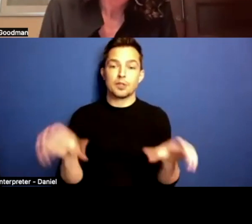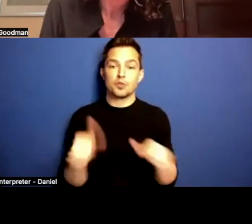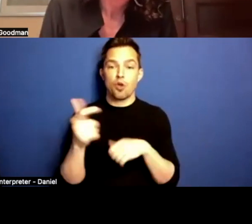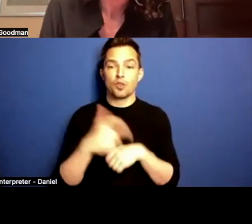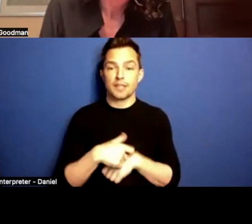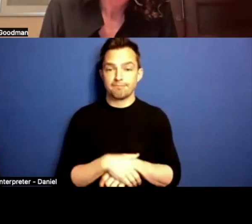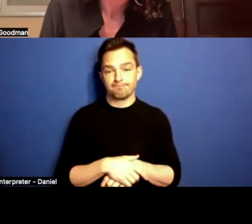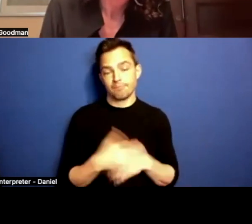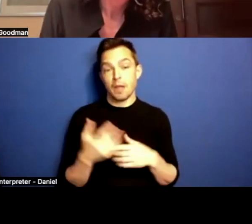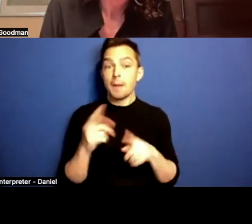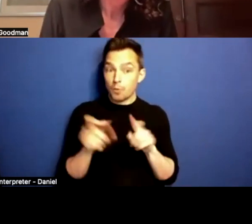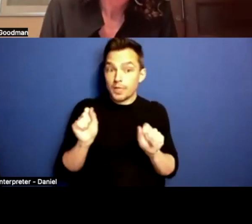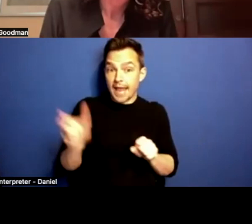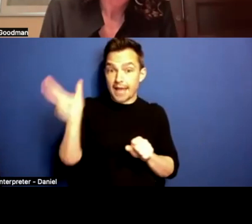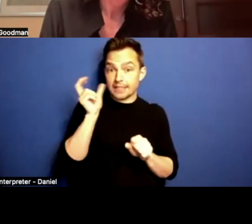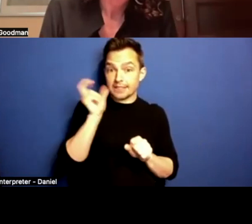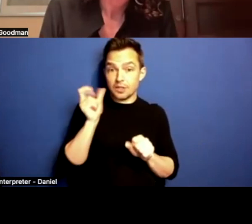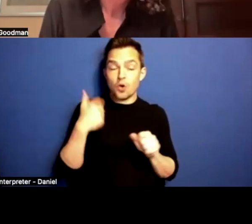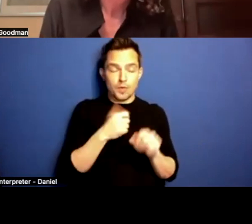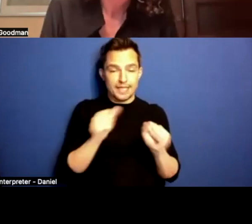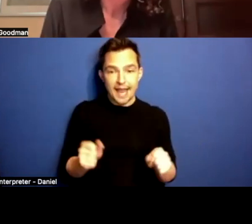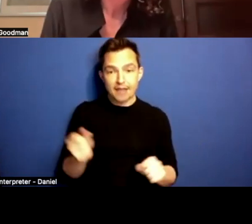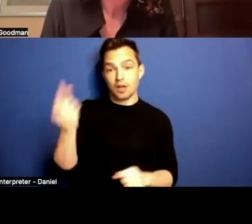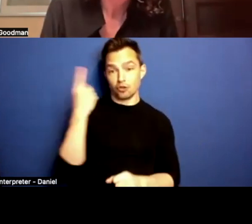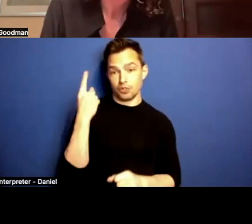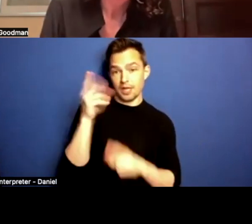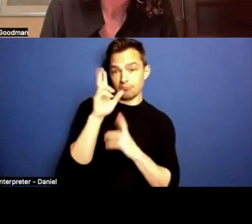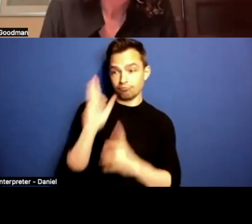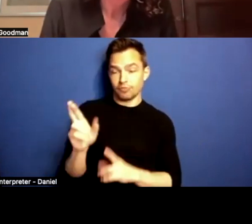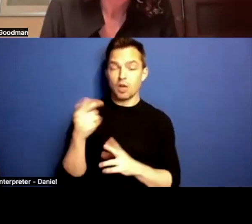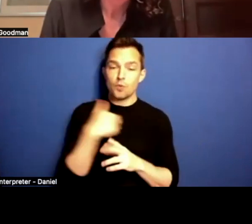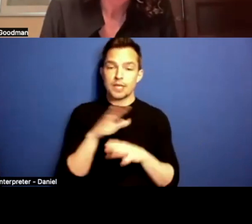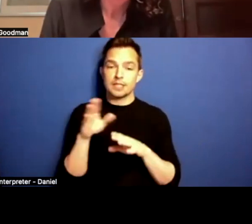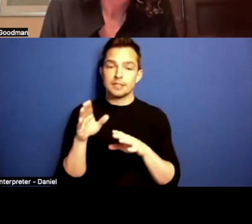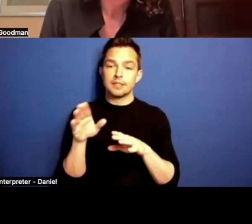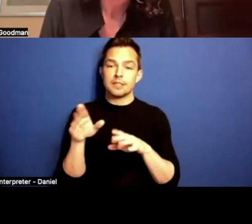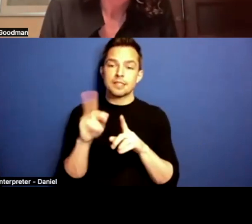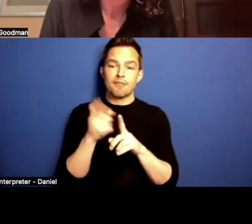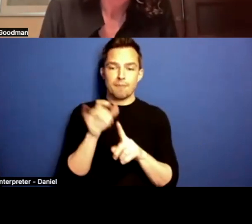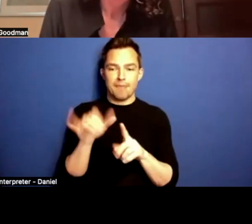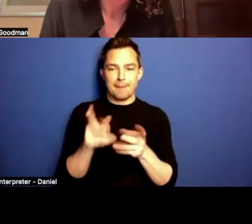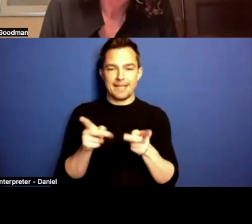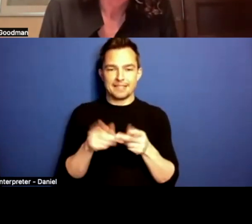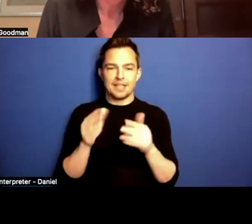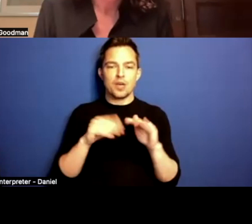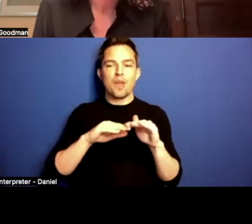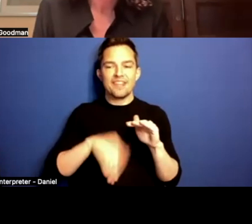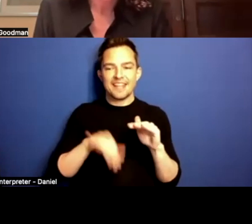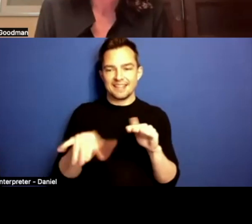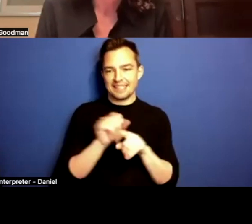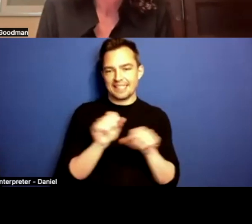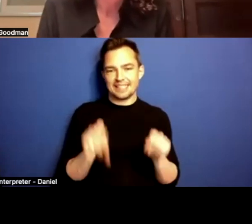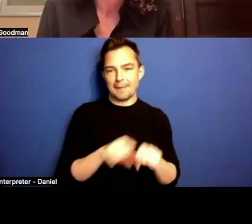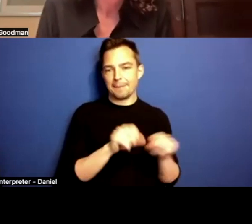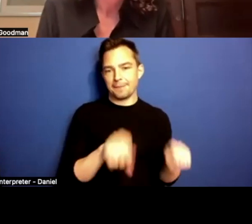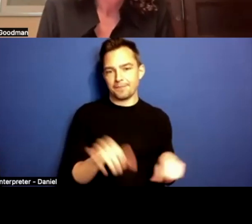we can listen, we can understand, and we can behave from that place, even within systems. Lisa,